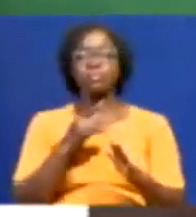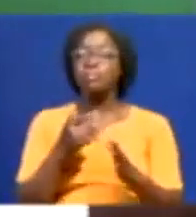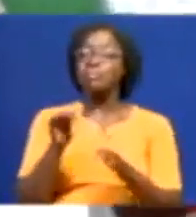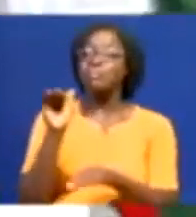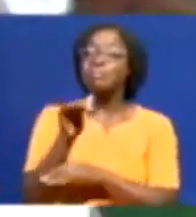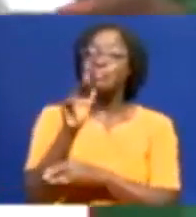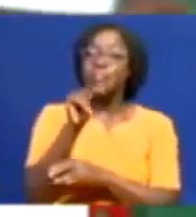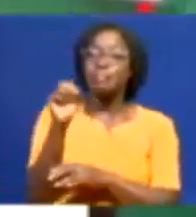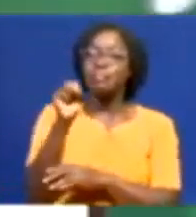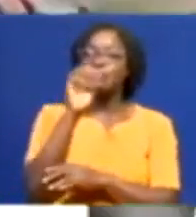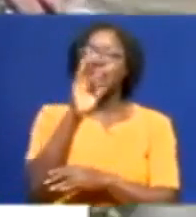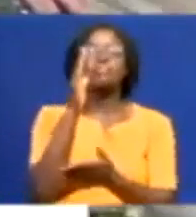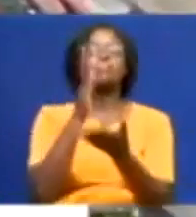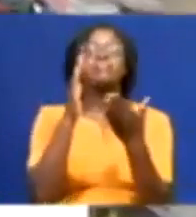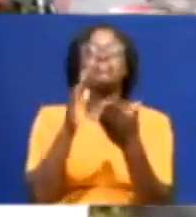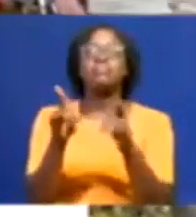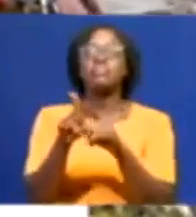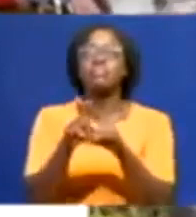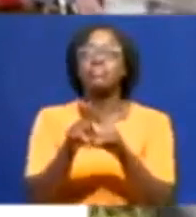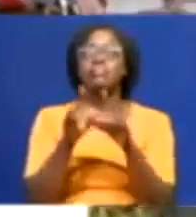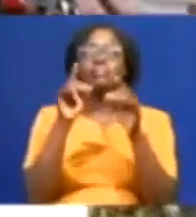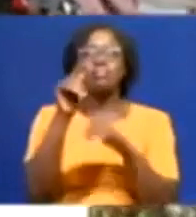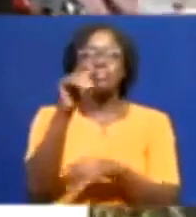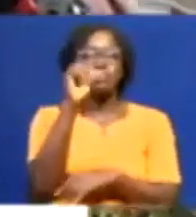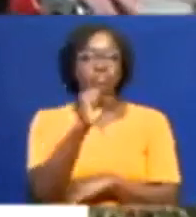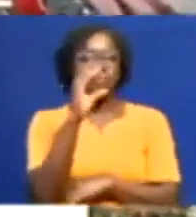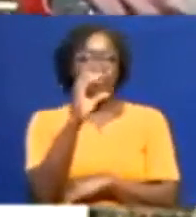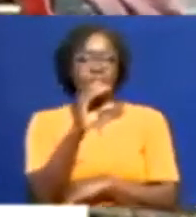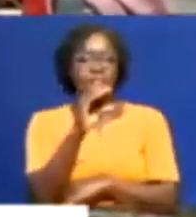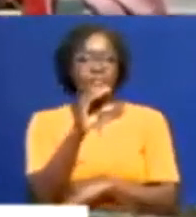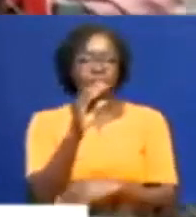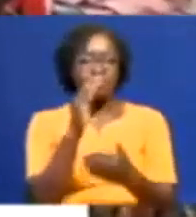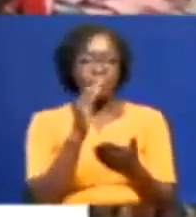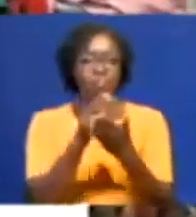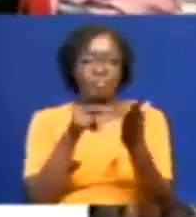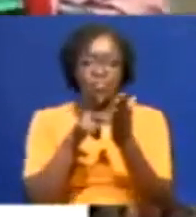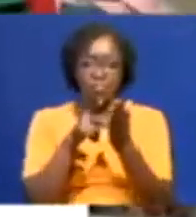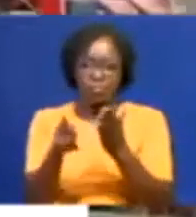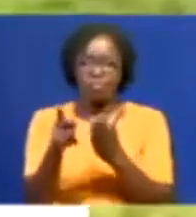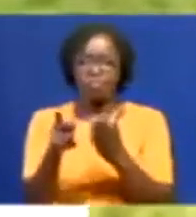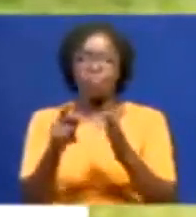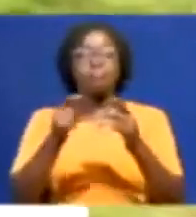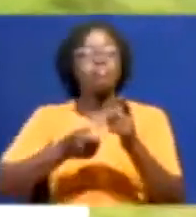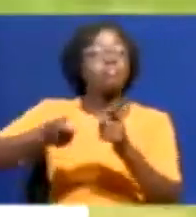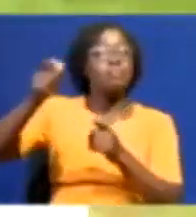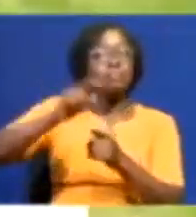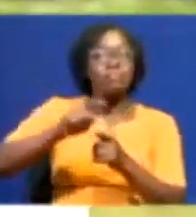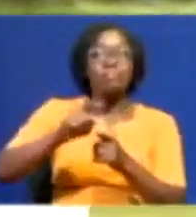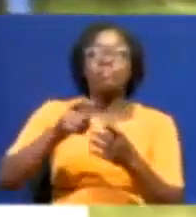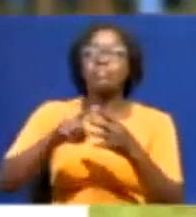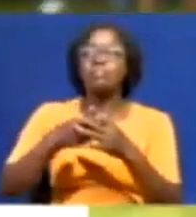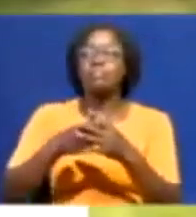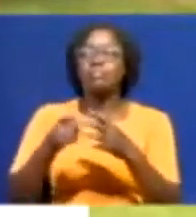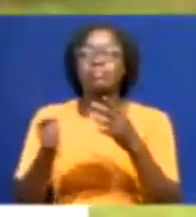stop forthwith. He further called upon Teachers Service Commission to fast track teachers' salary increments, which were to take effect